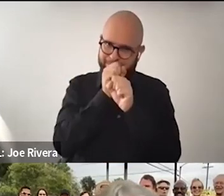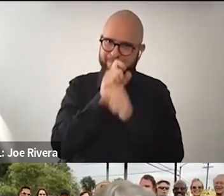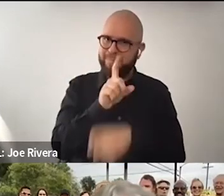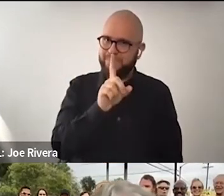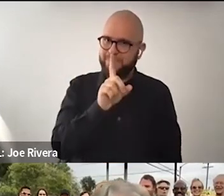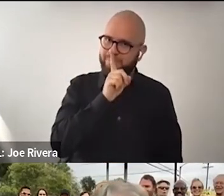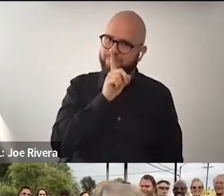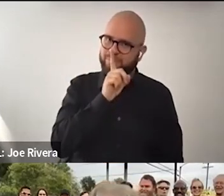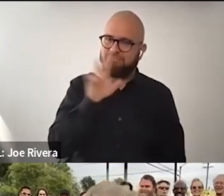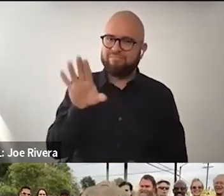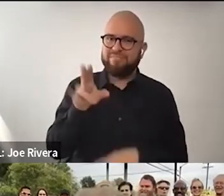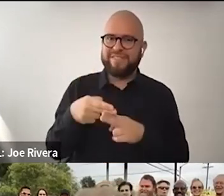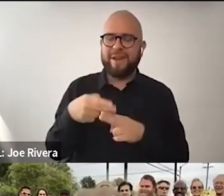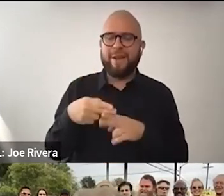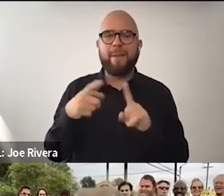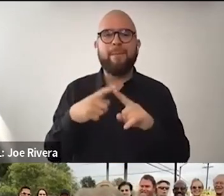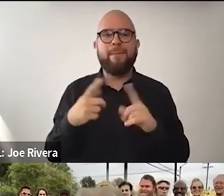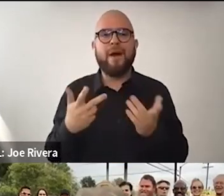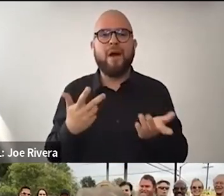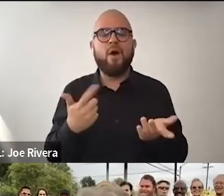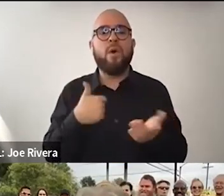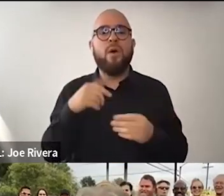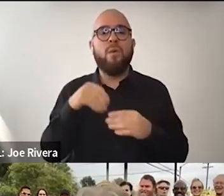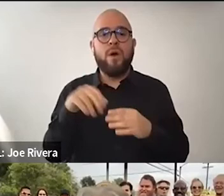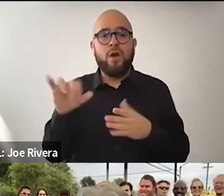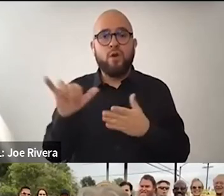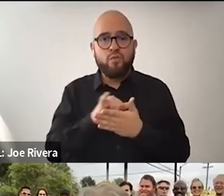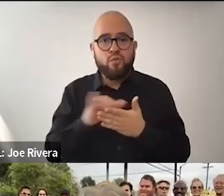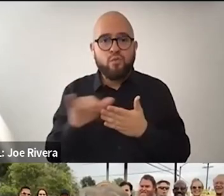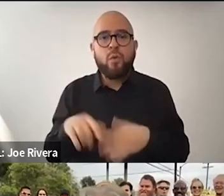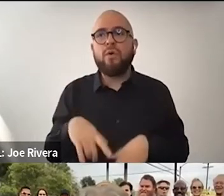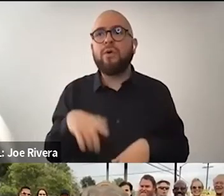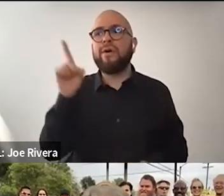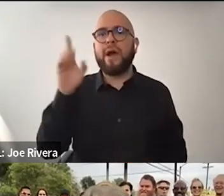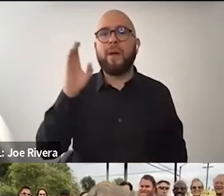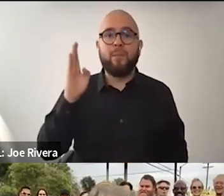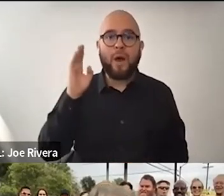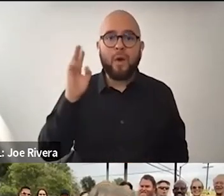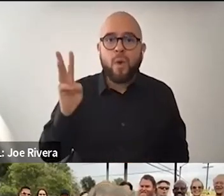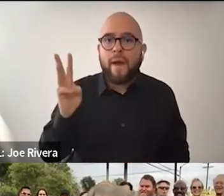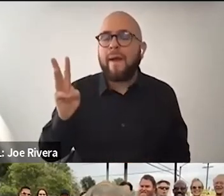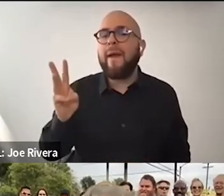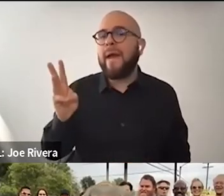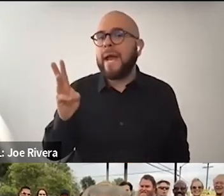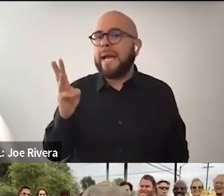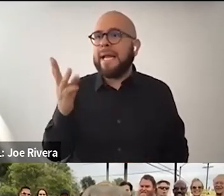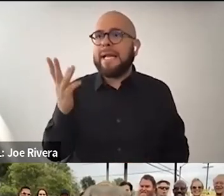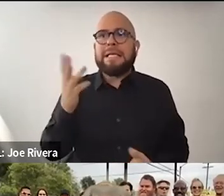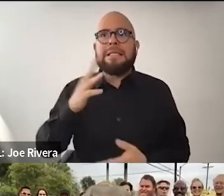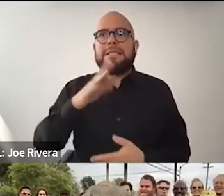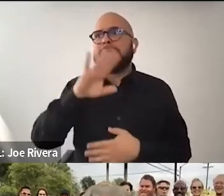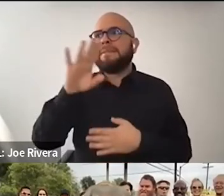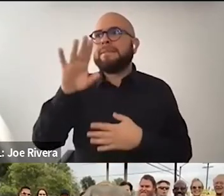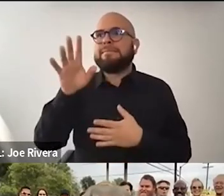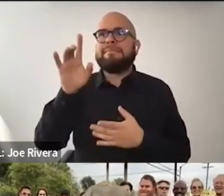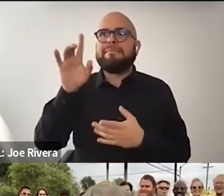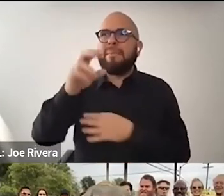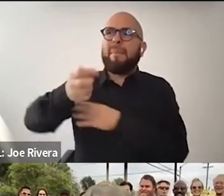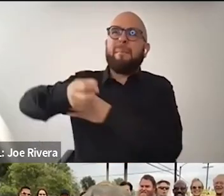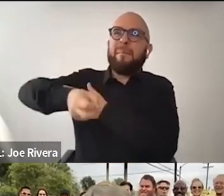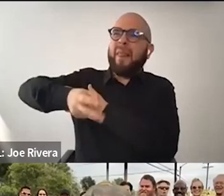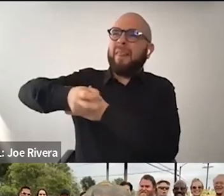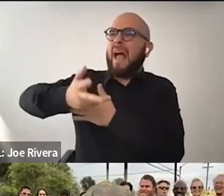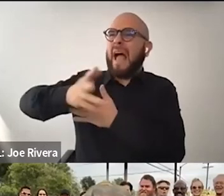out, we were in New York on Broadway in the middle of the night till about 4:30 in the morning. And then they wanted us